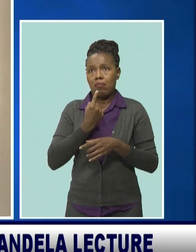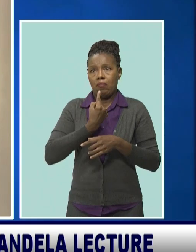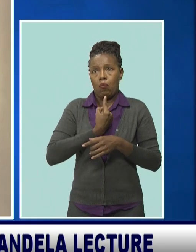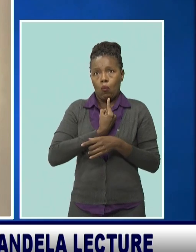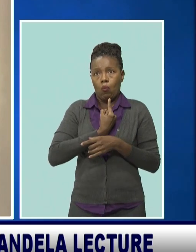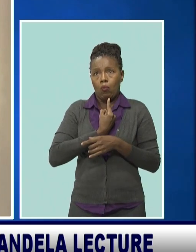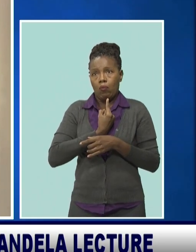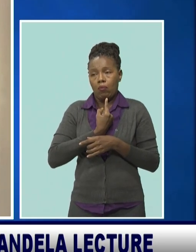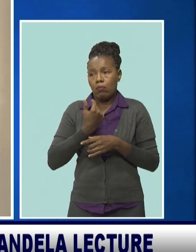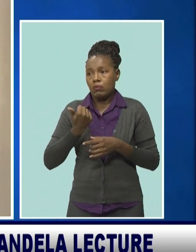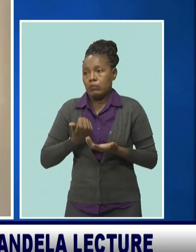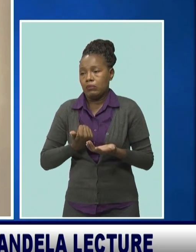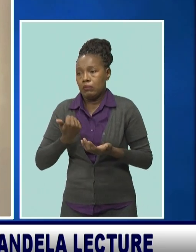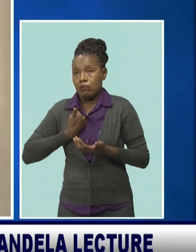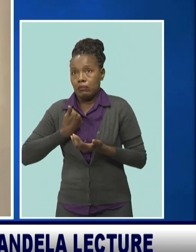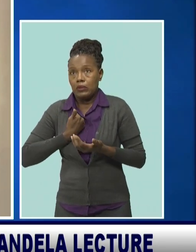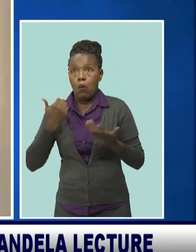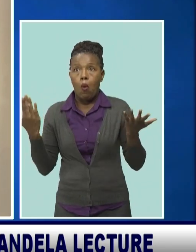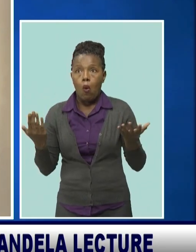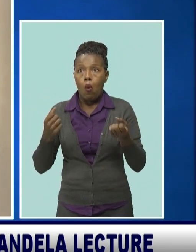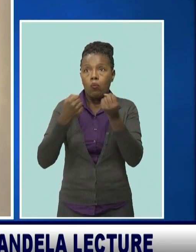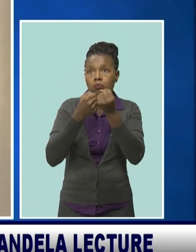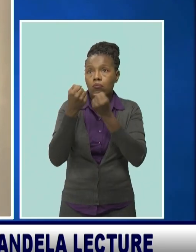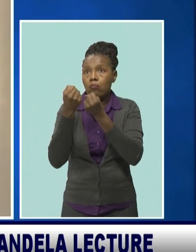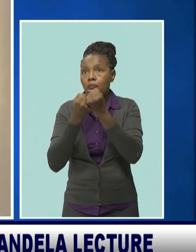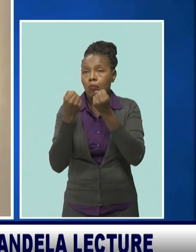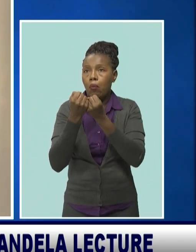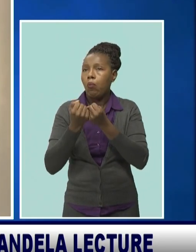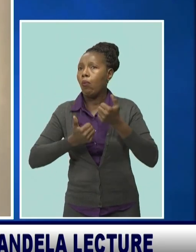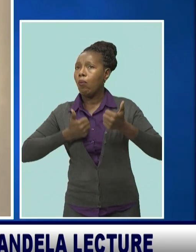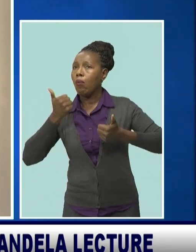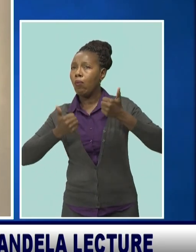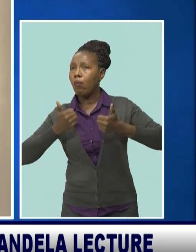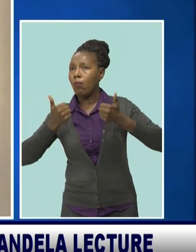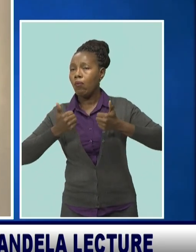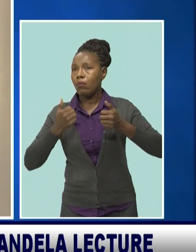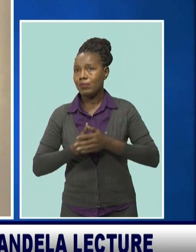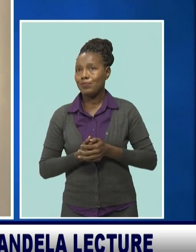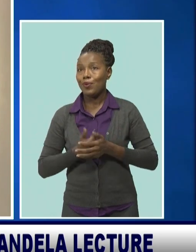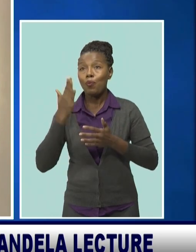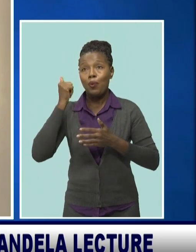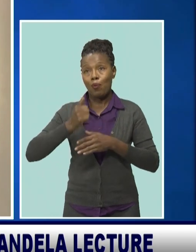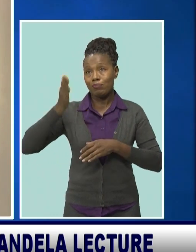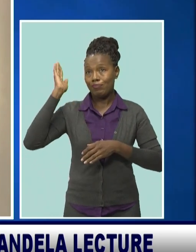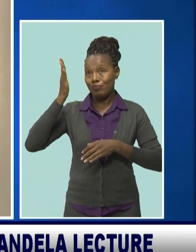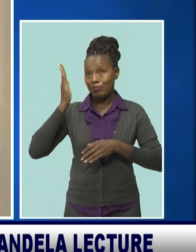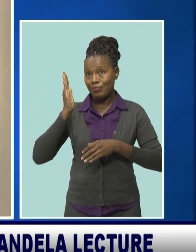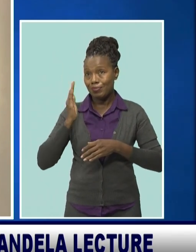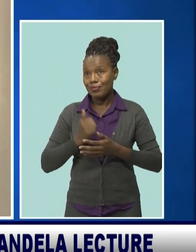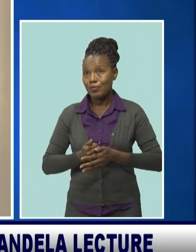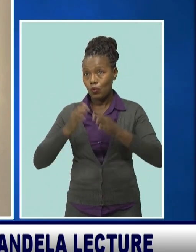of self? These are some of the threads that we hope this lecture will be dealing with.